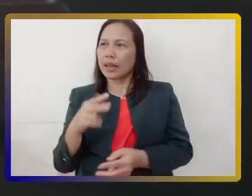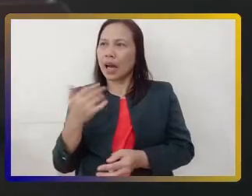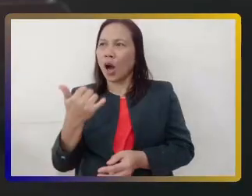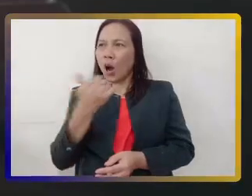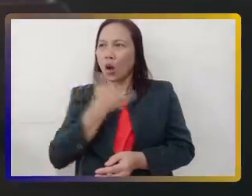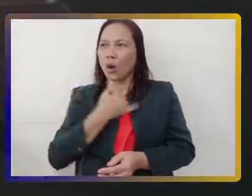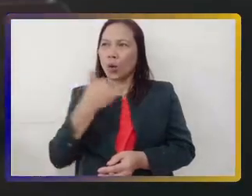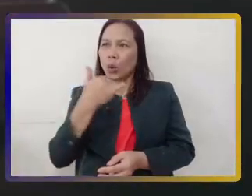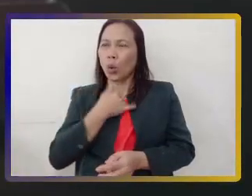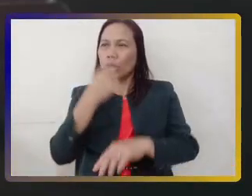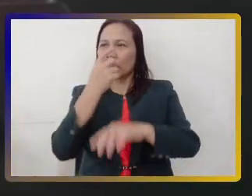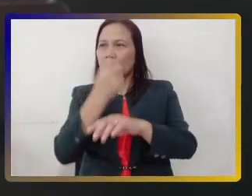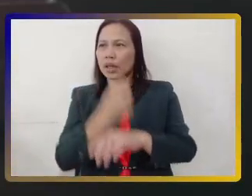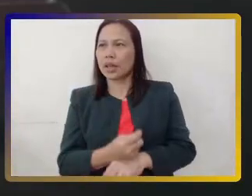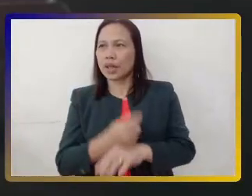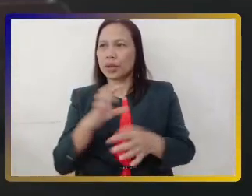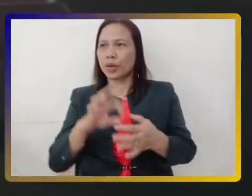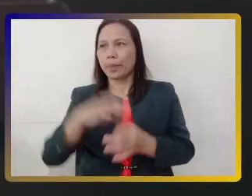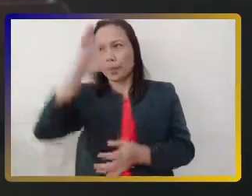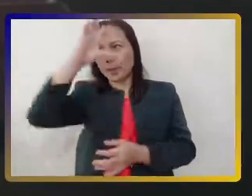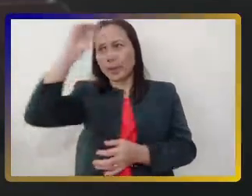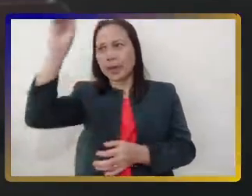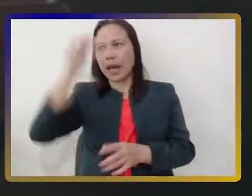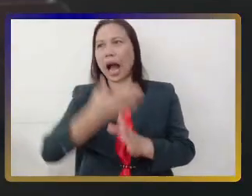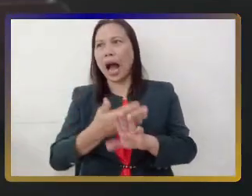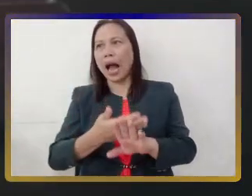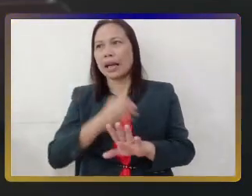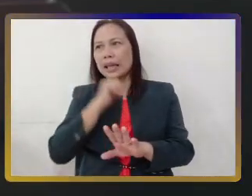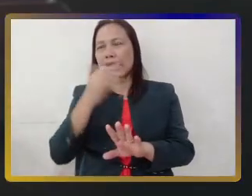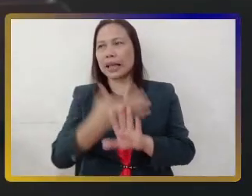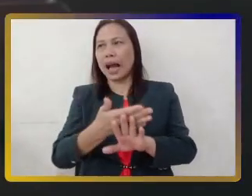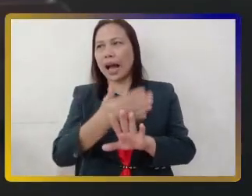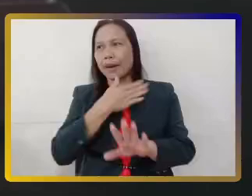tradition and not after